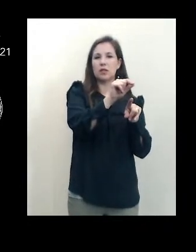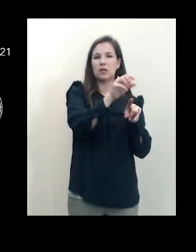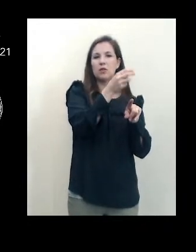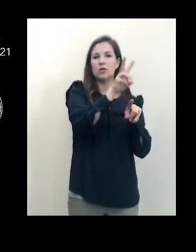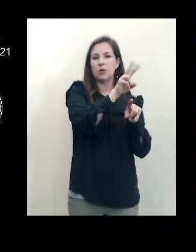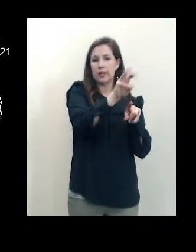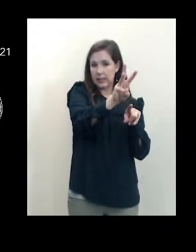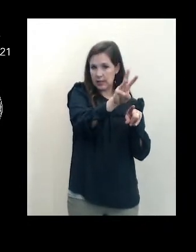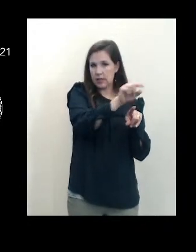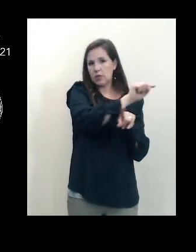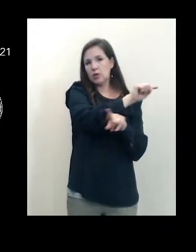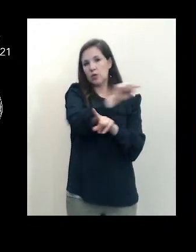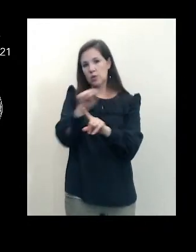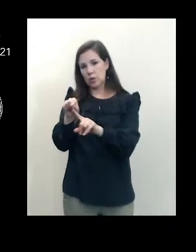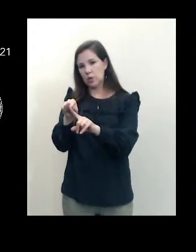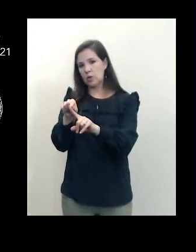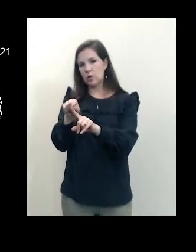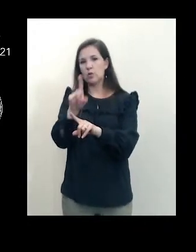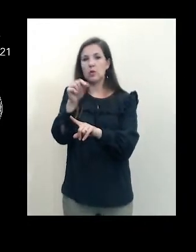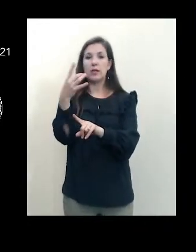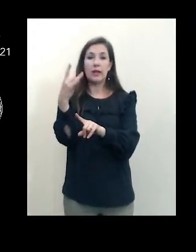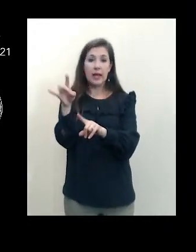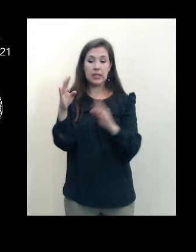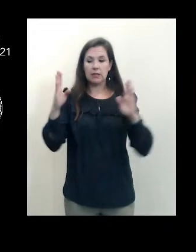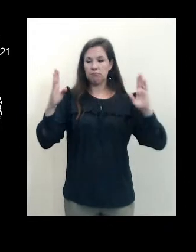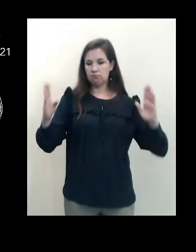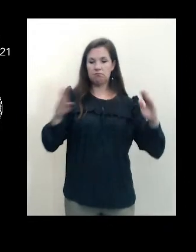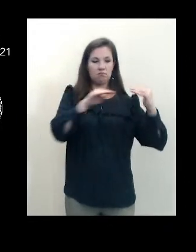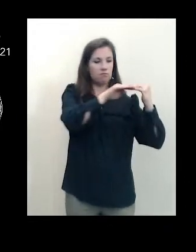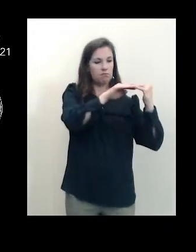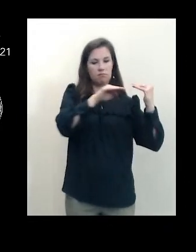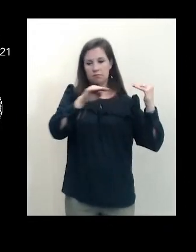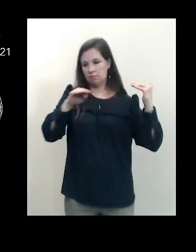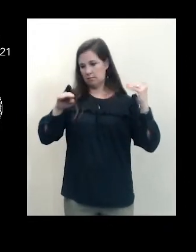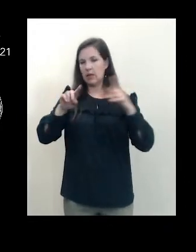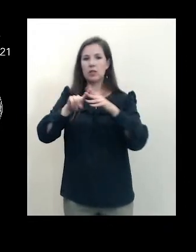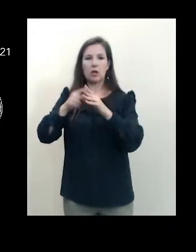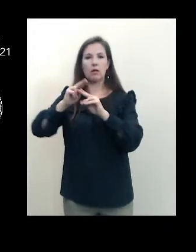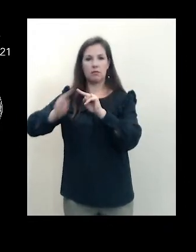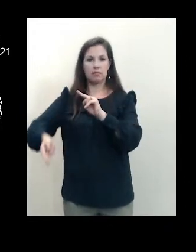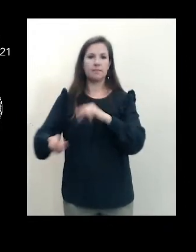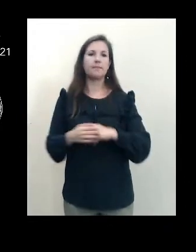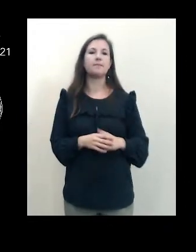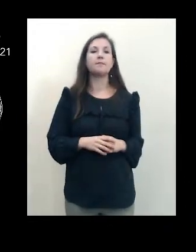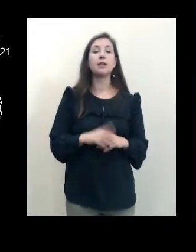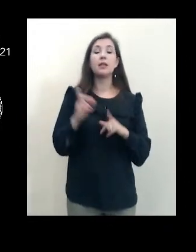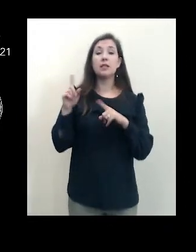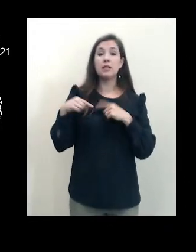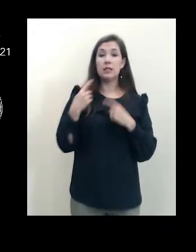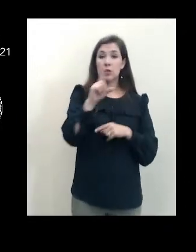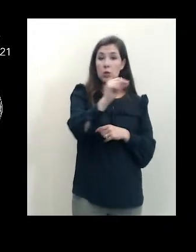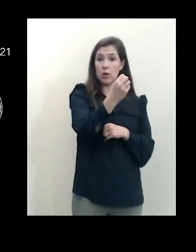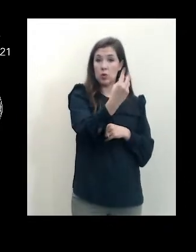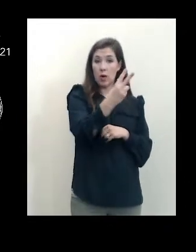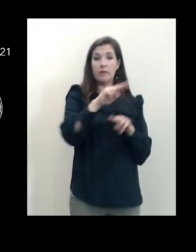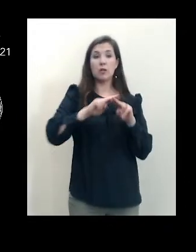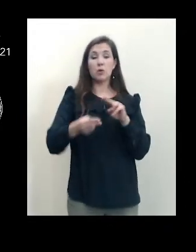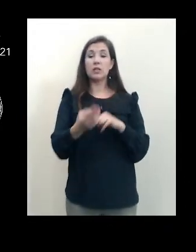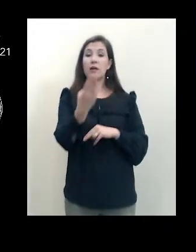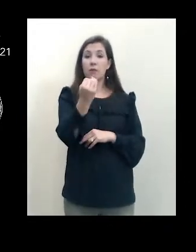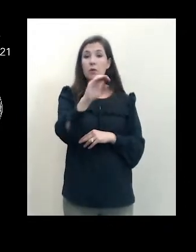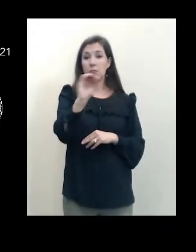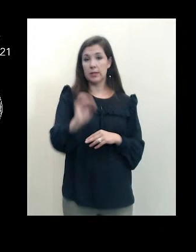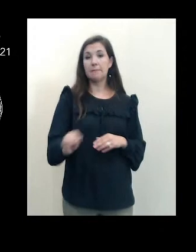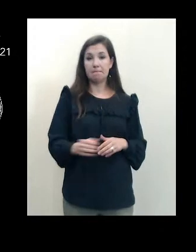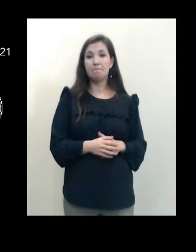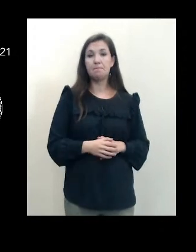2006 through 2000 and pretty much 18, and then we started to have to drop. Since 2012, the tax rate has decreased